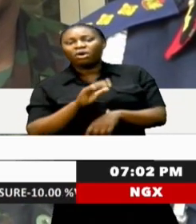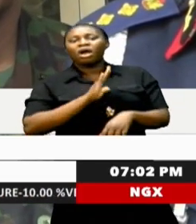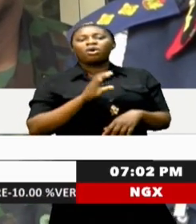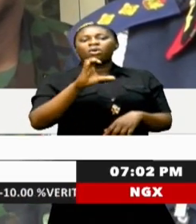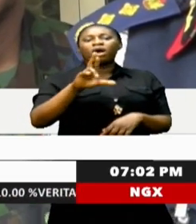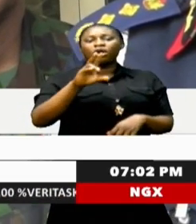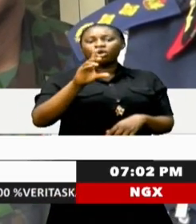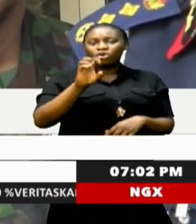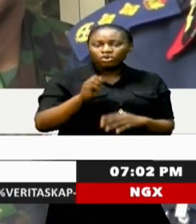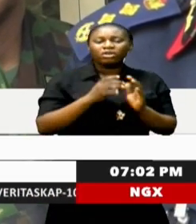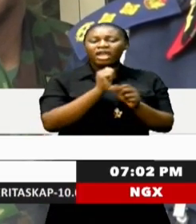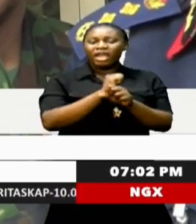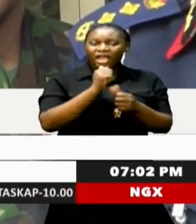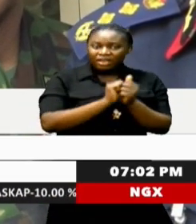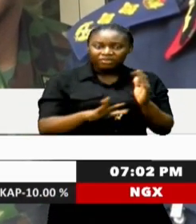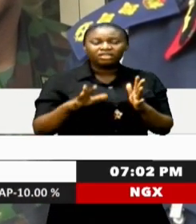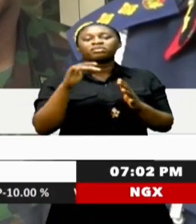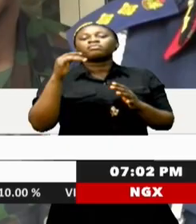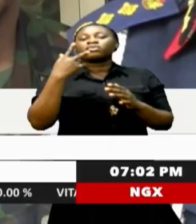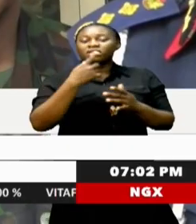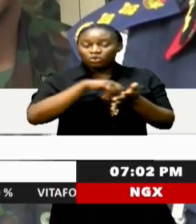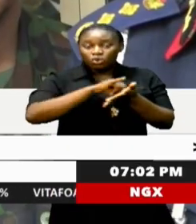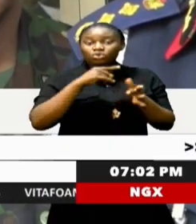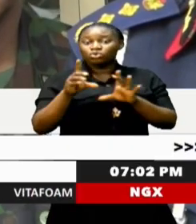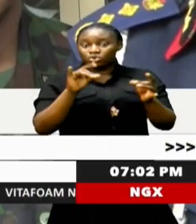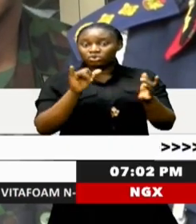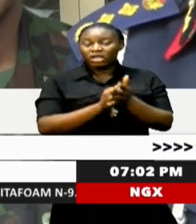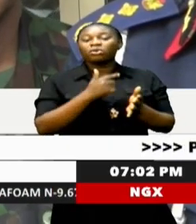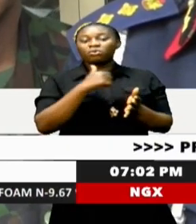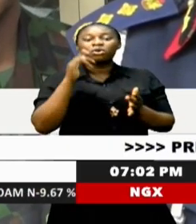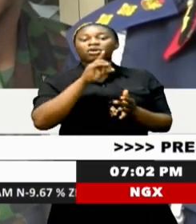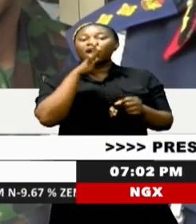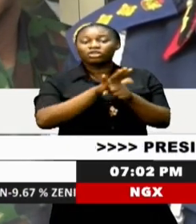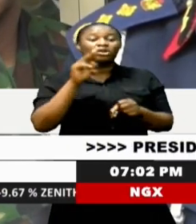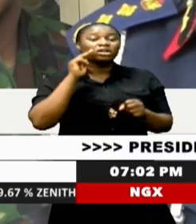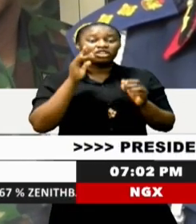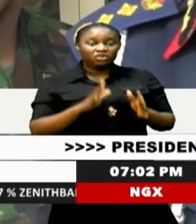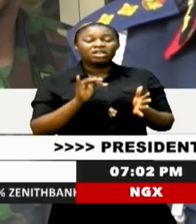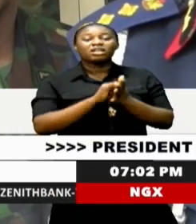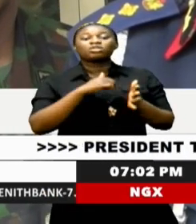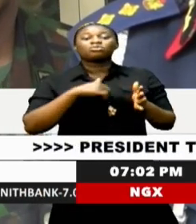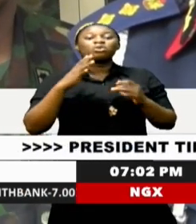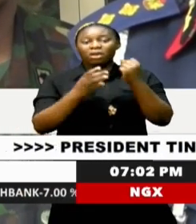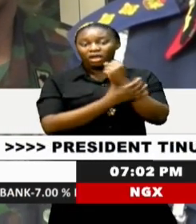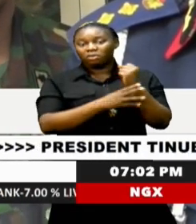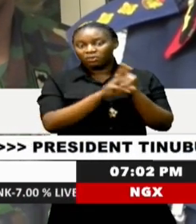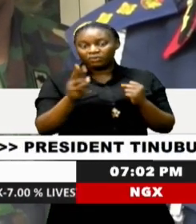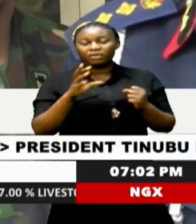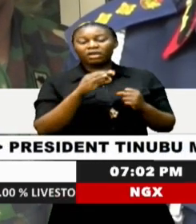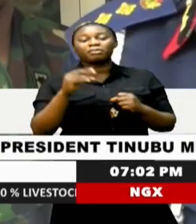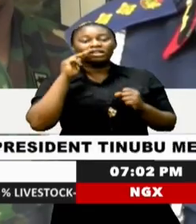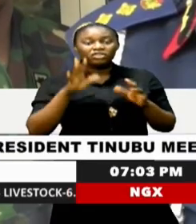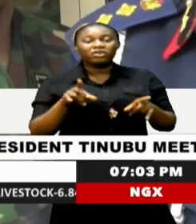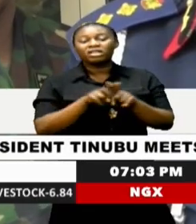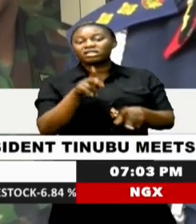the days are numbered. They should be rest assured that we're coming after them. And we want to assure Nigerians that we all need to put hands together to